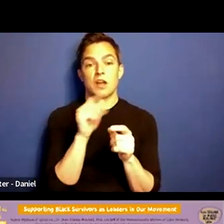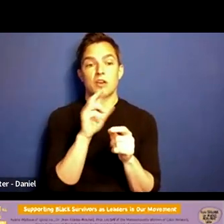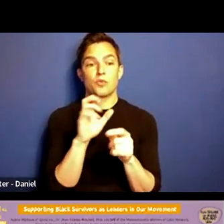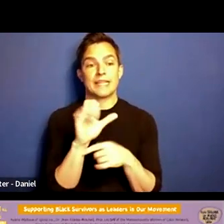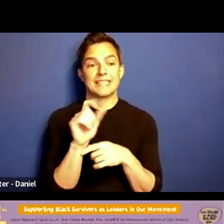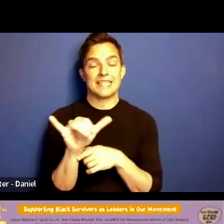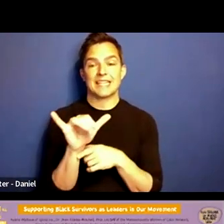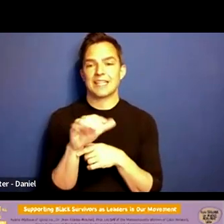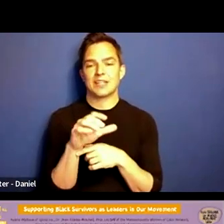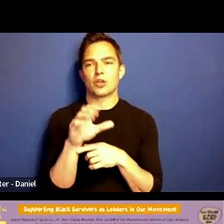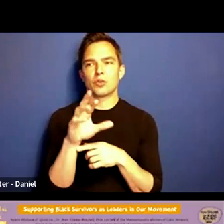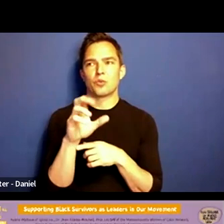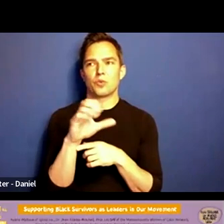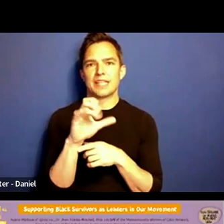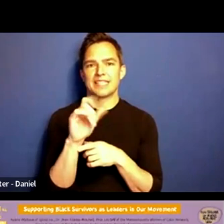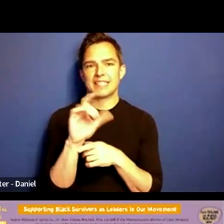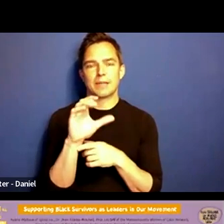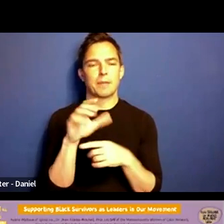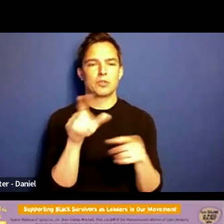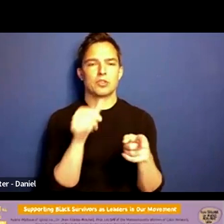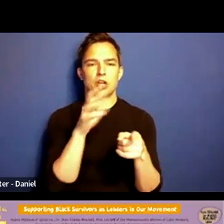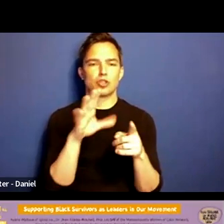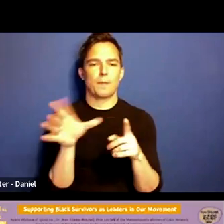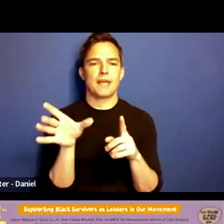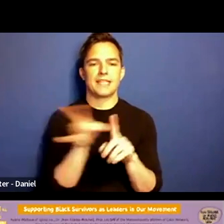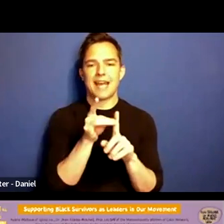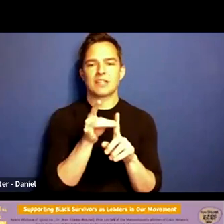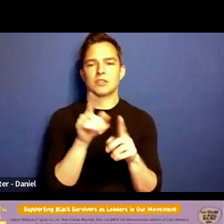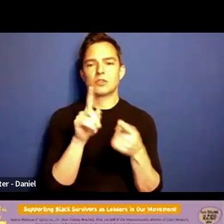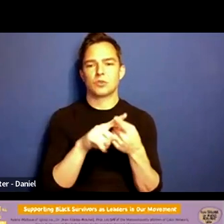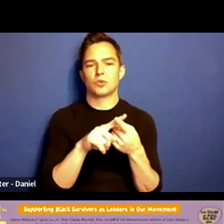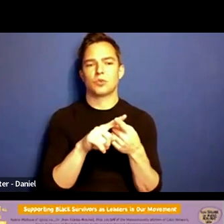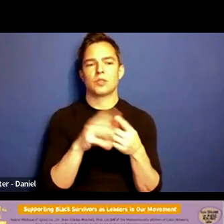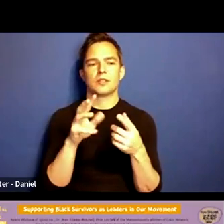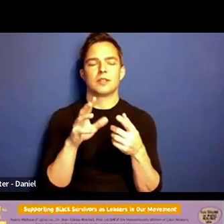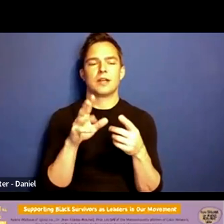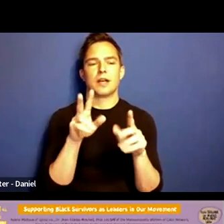standards that should not be attached or attributed to a person at all.